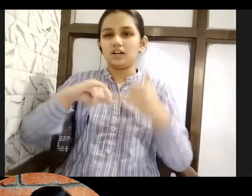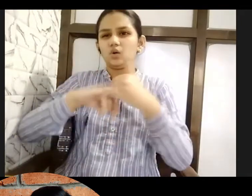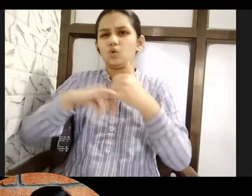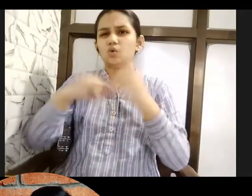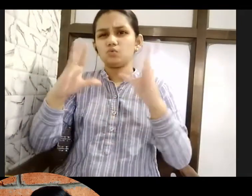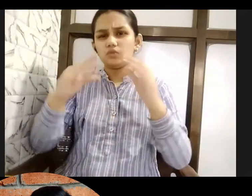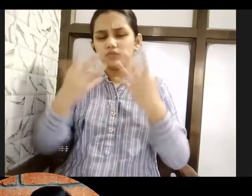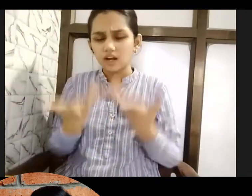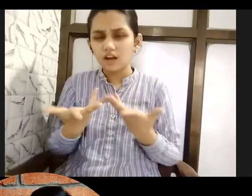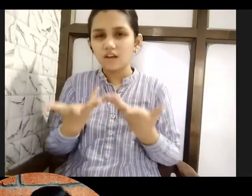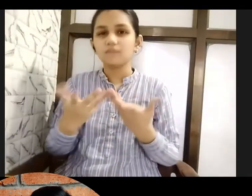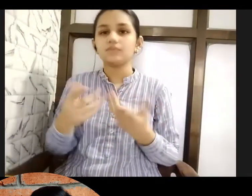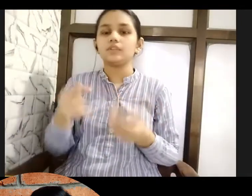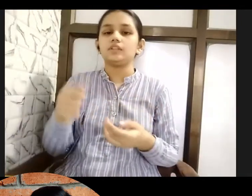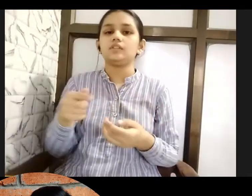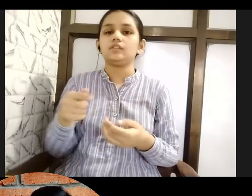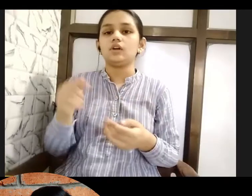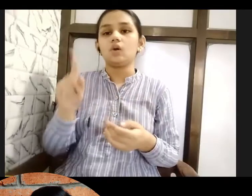time.